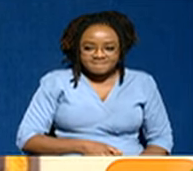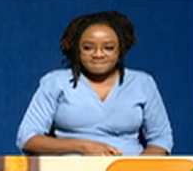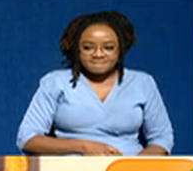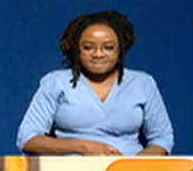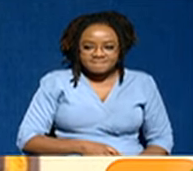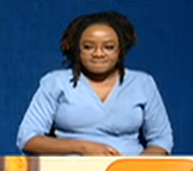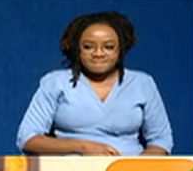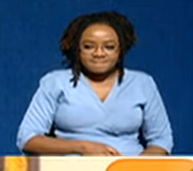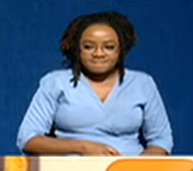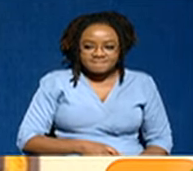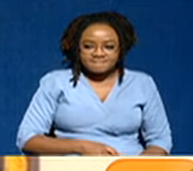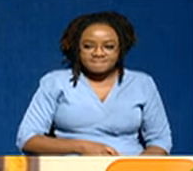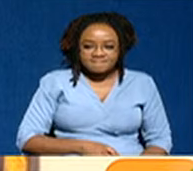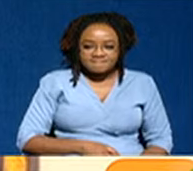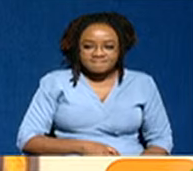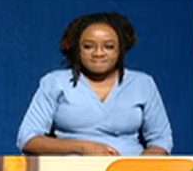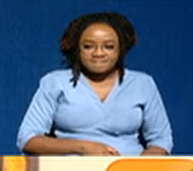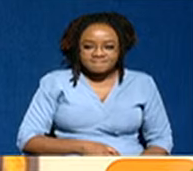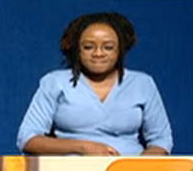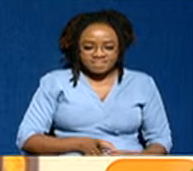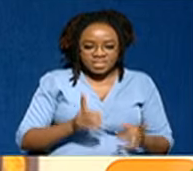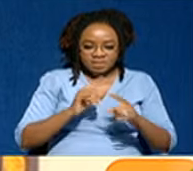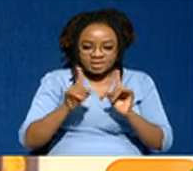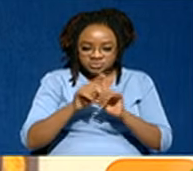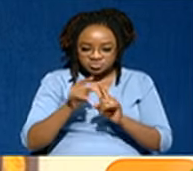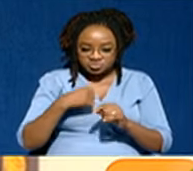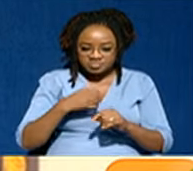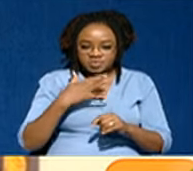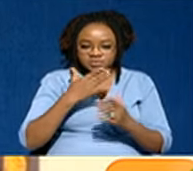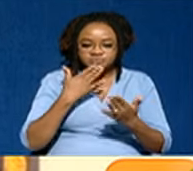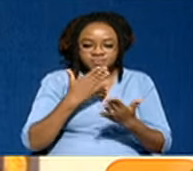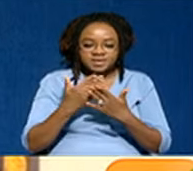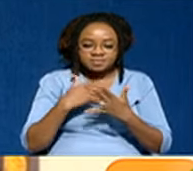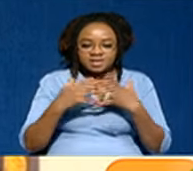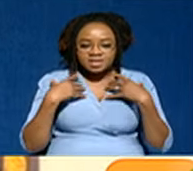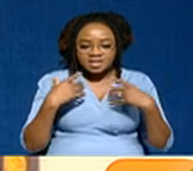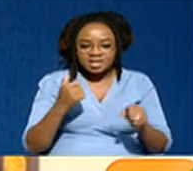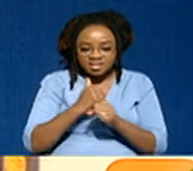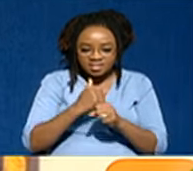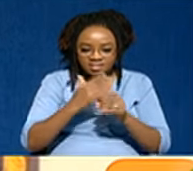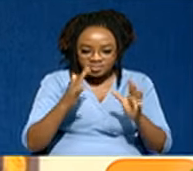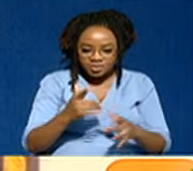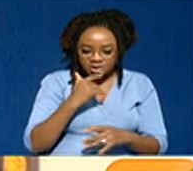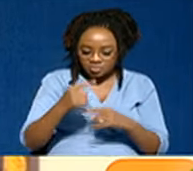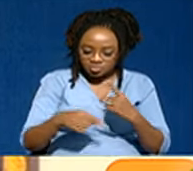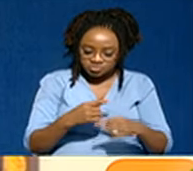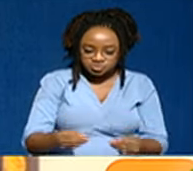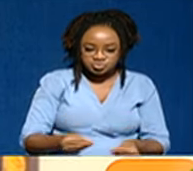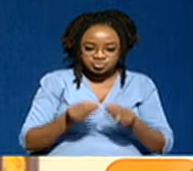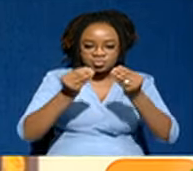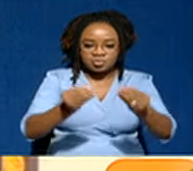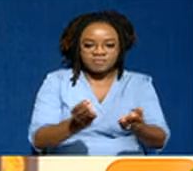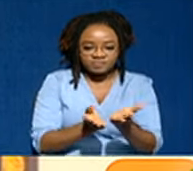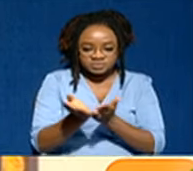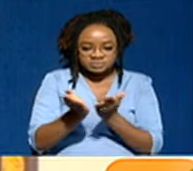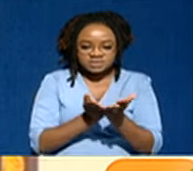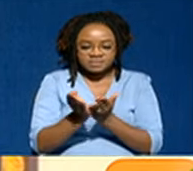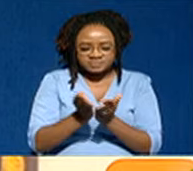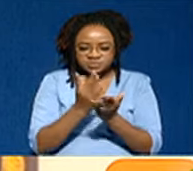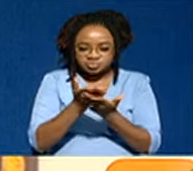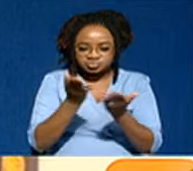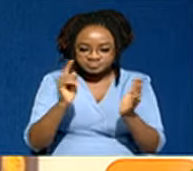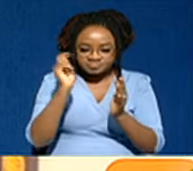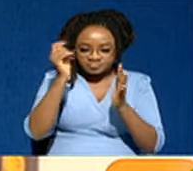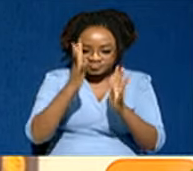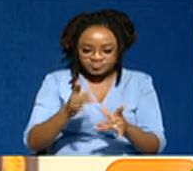But I want to take this opportunity to thank the healthcare workers who have continued to offer services to Kenyans, even as we